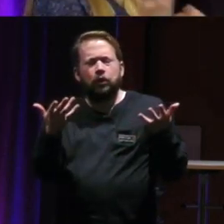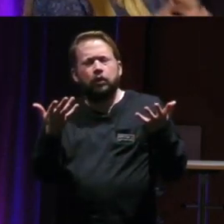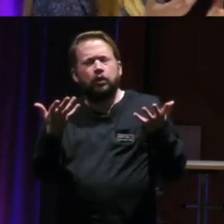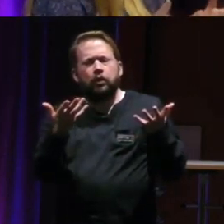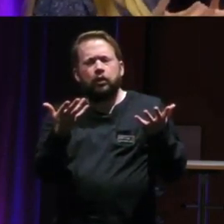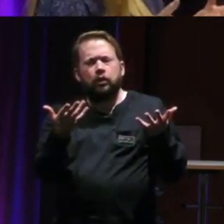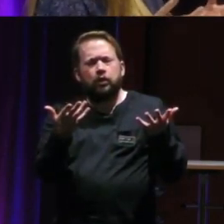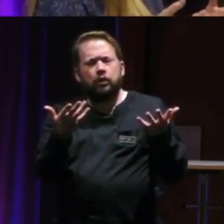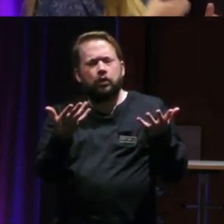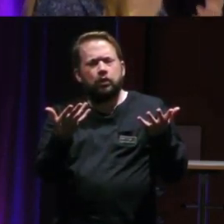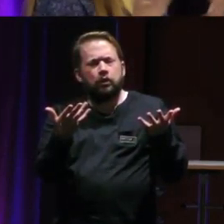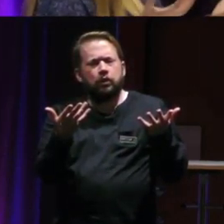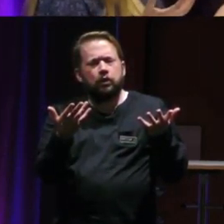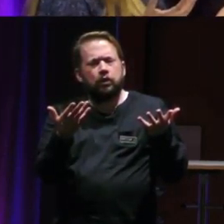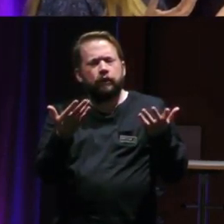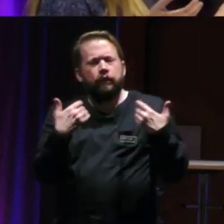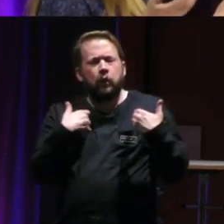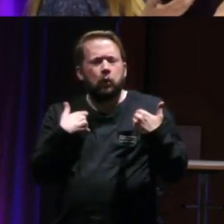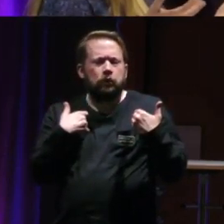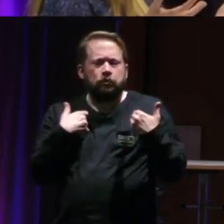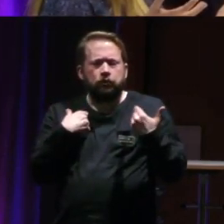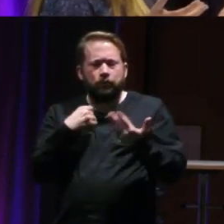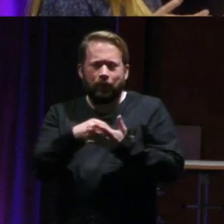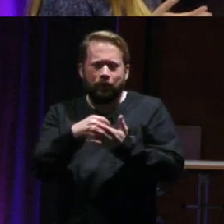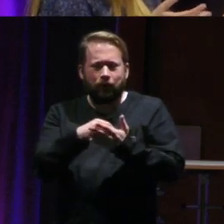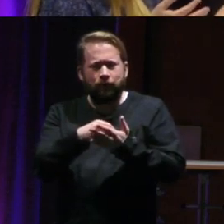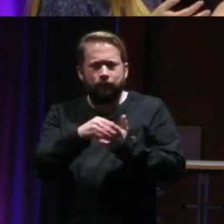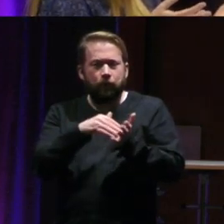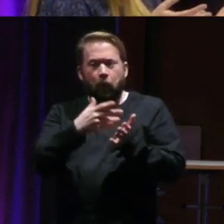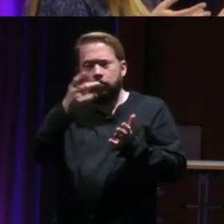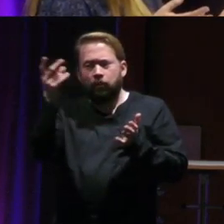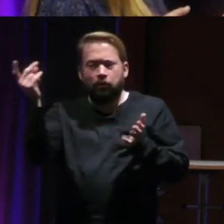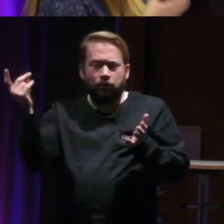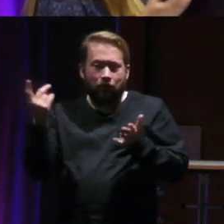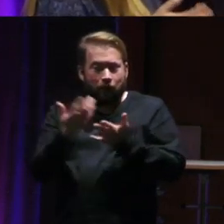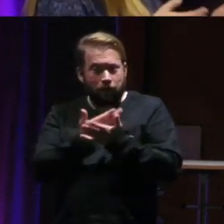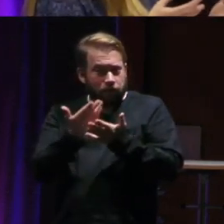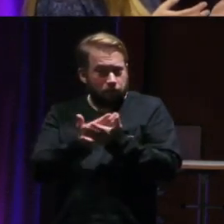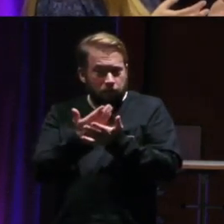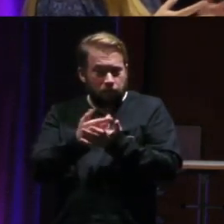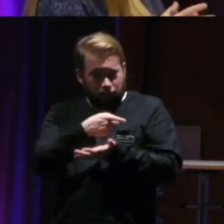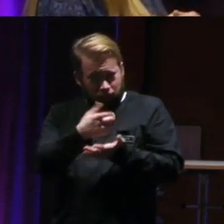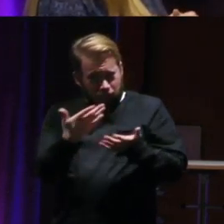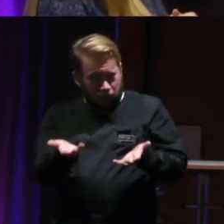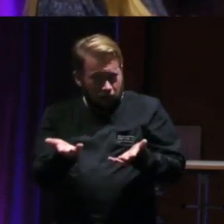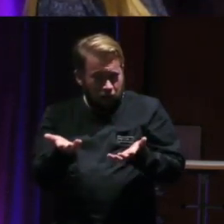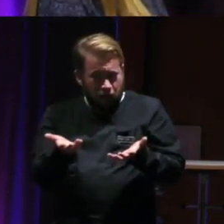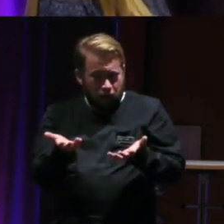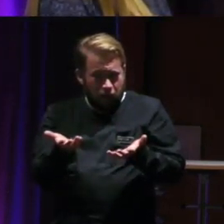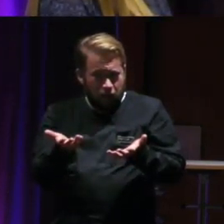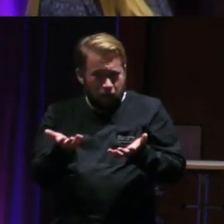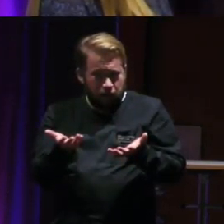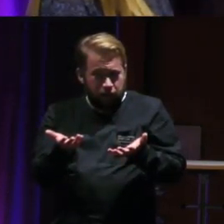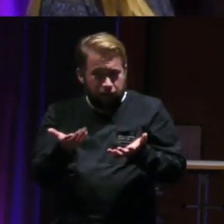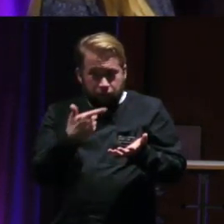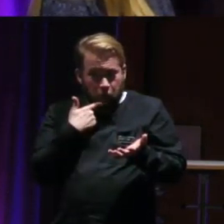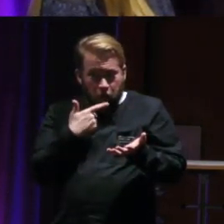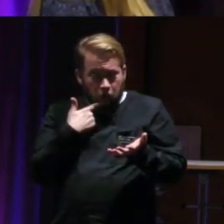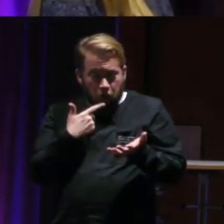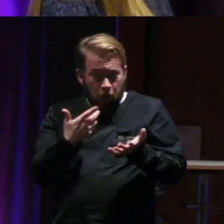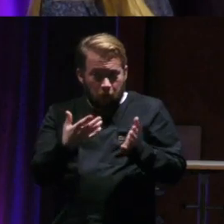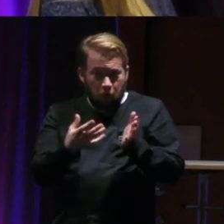who accept money from abroad are considered foreign agents in Russia, isn't that right? Can you? Media Zona is not NGO in Russia, but